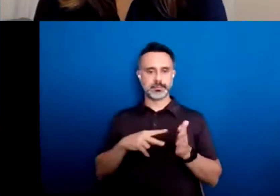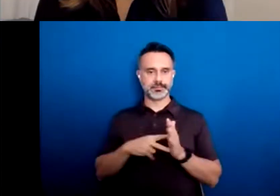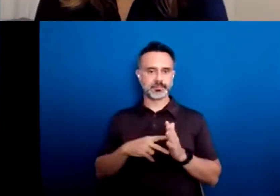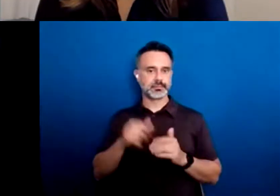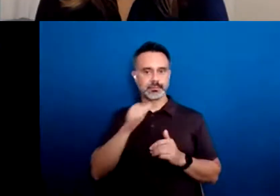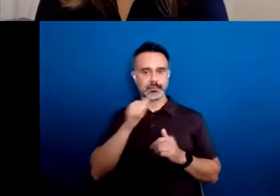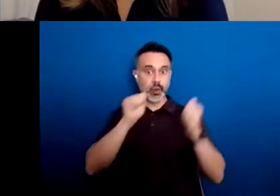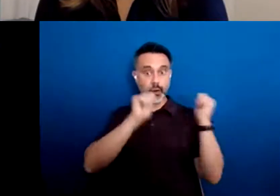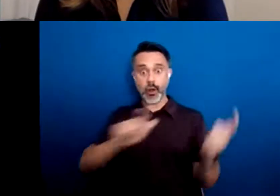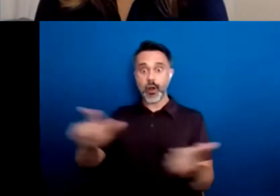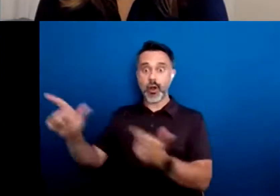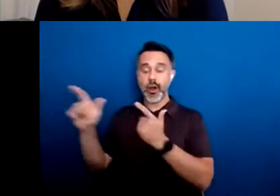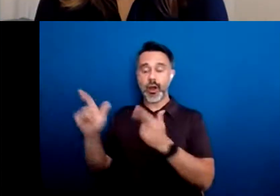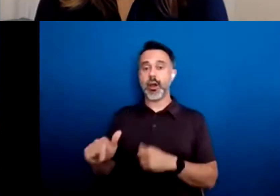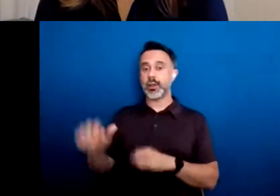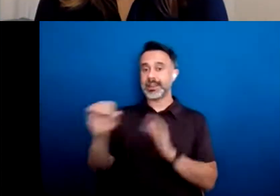asymptomatics.